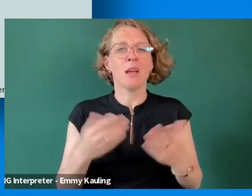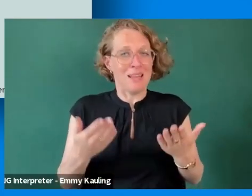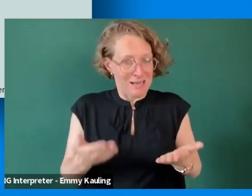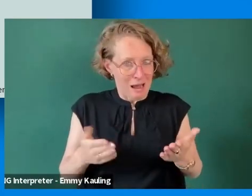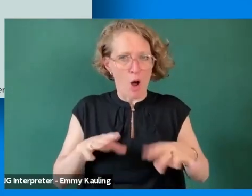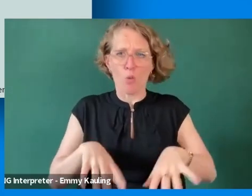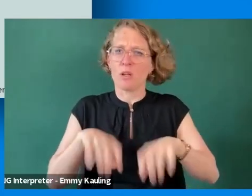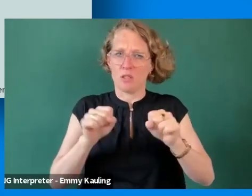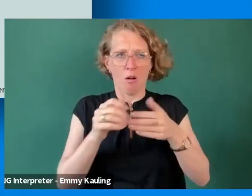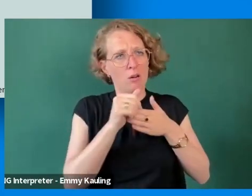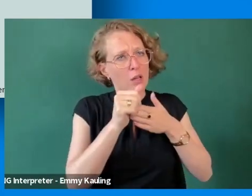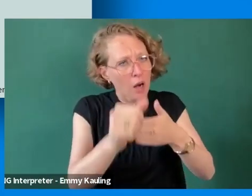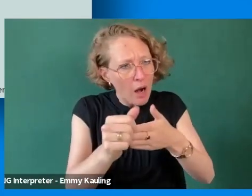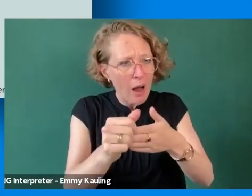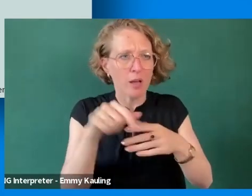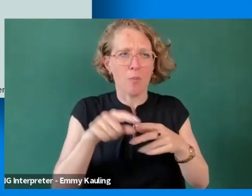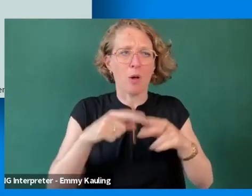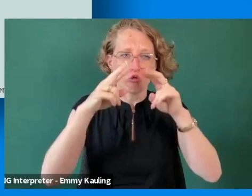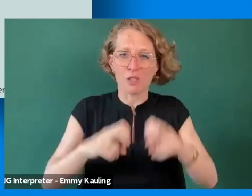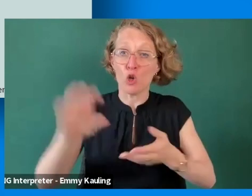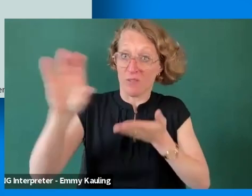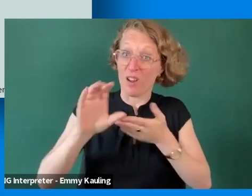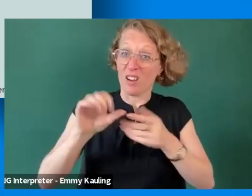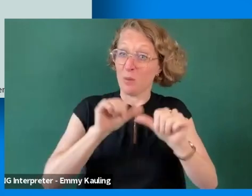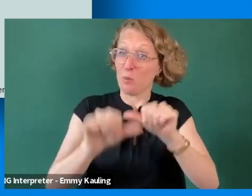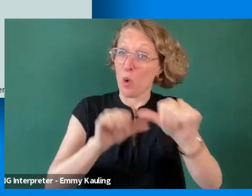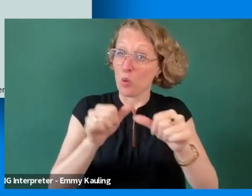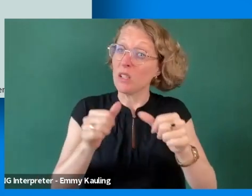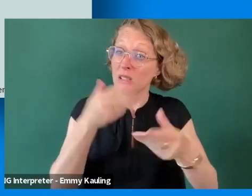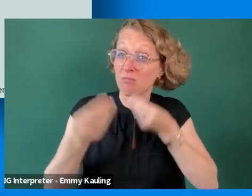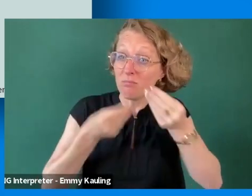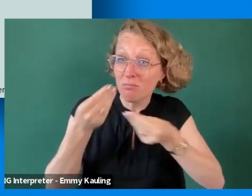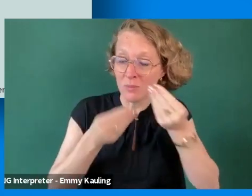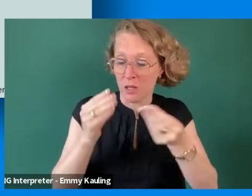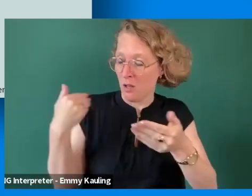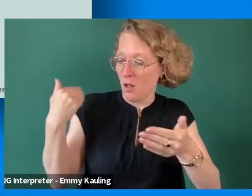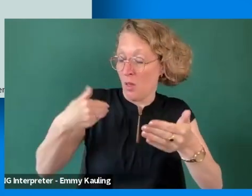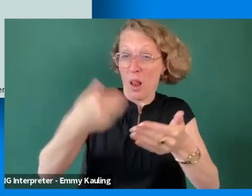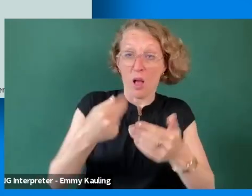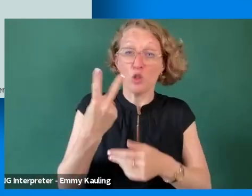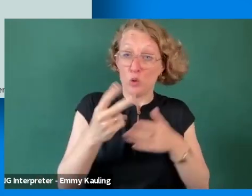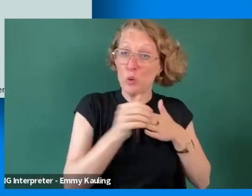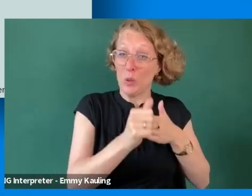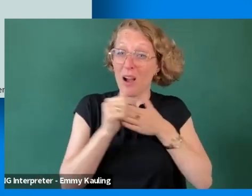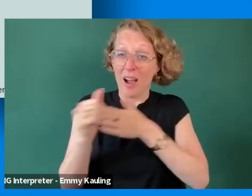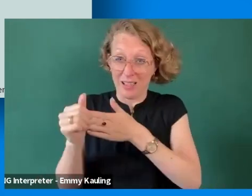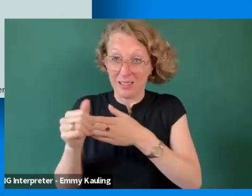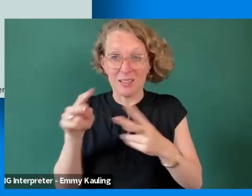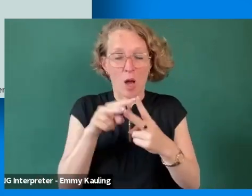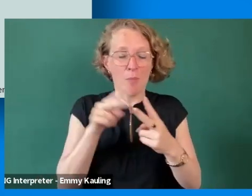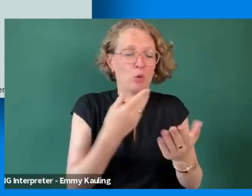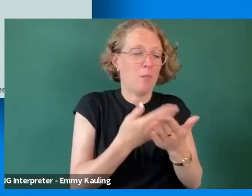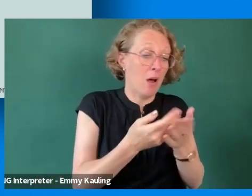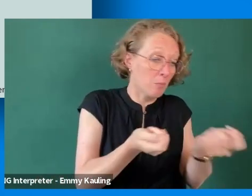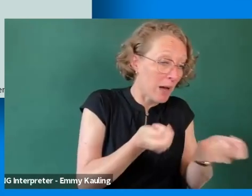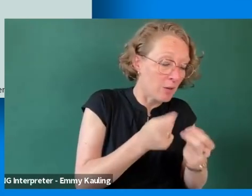approach the guide for the research funding process, I just point out that the last two guides that we've looked at, the one around demand management and the